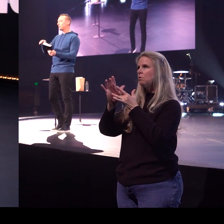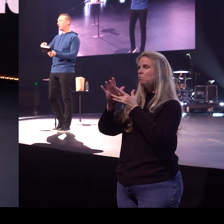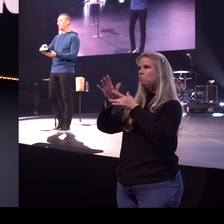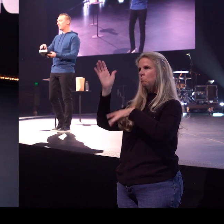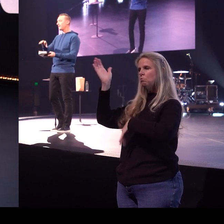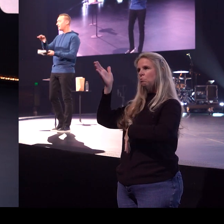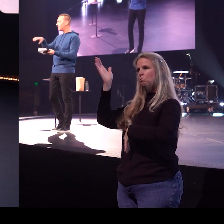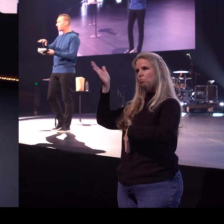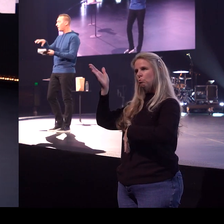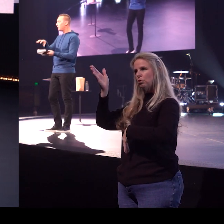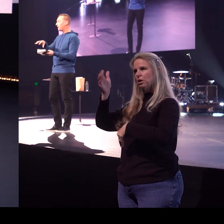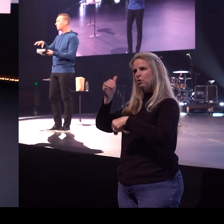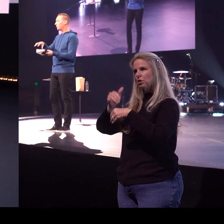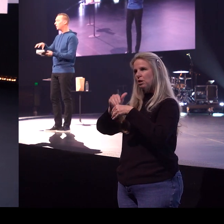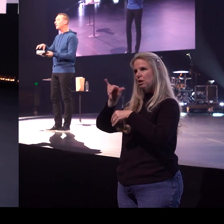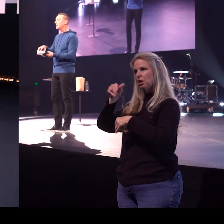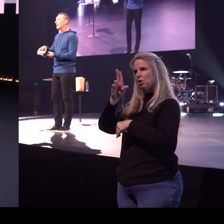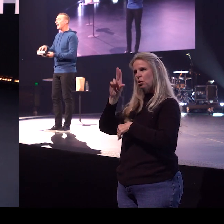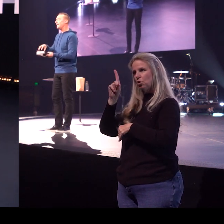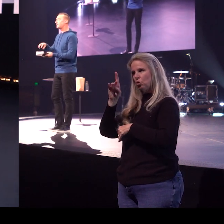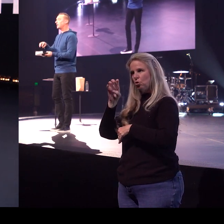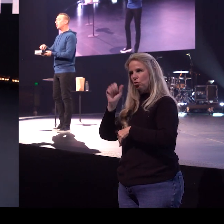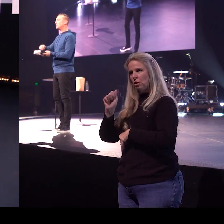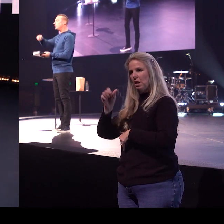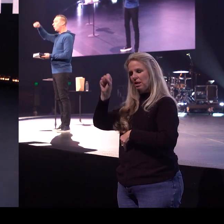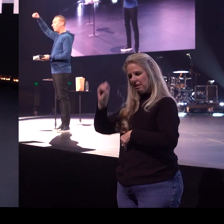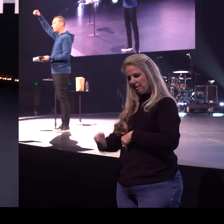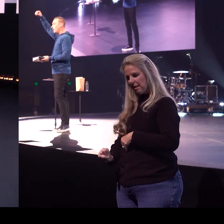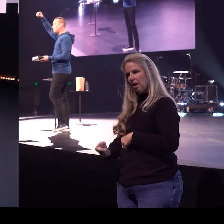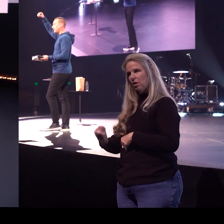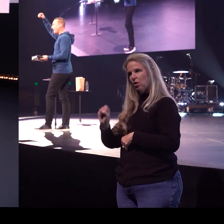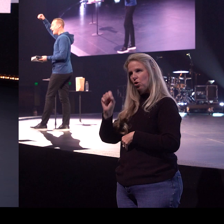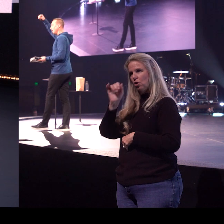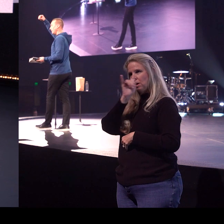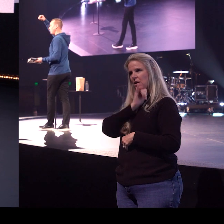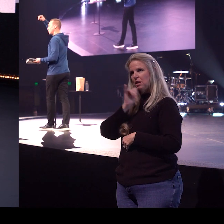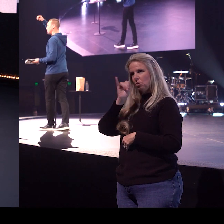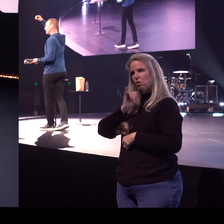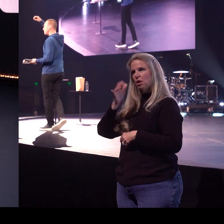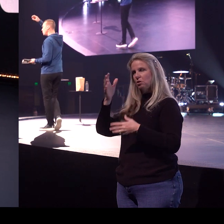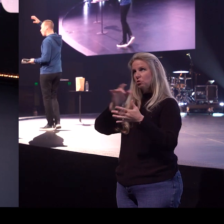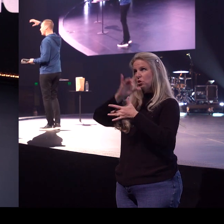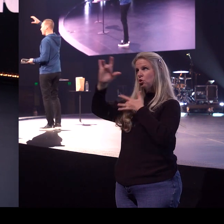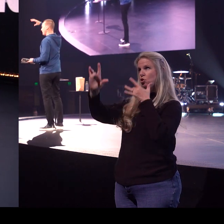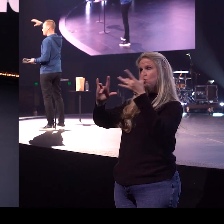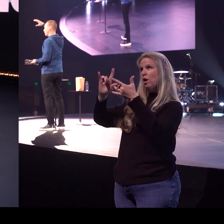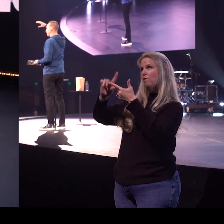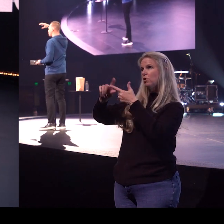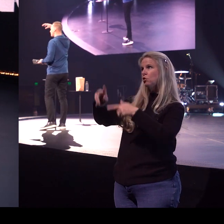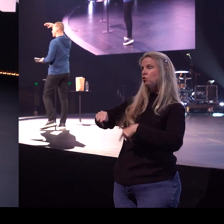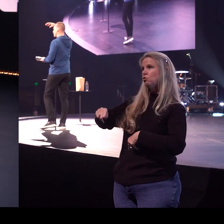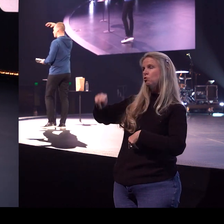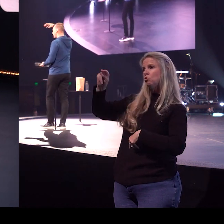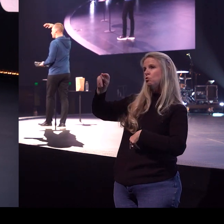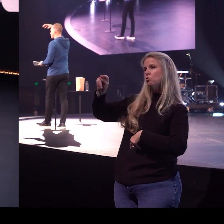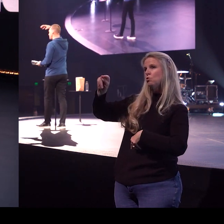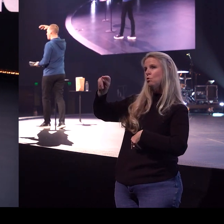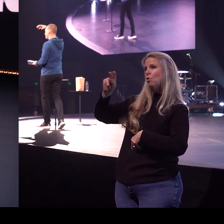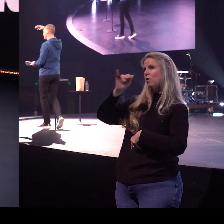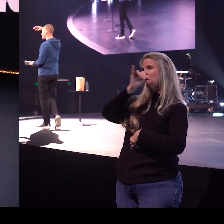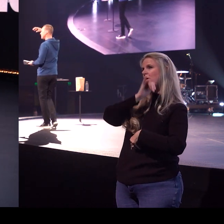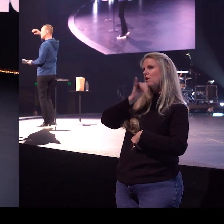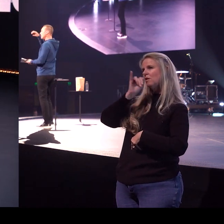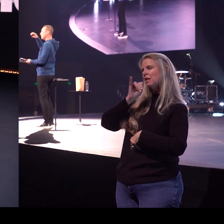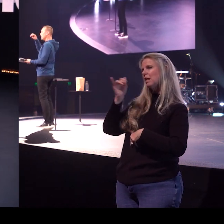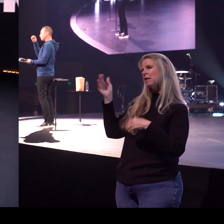of Jerusalem. That's in southern Israel. And he's going to go north up to Galilee, which is in northern Israel. Israel is actually a fairly